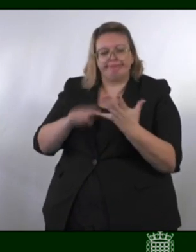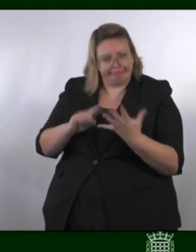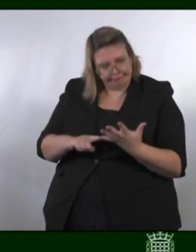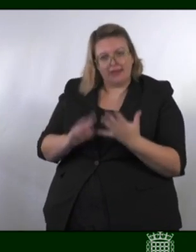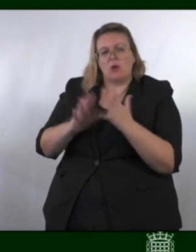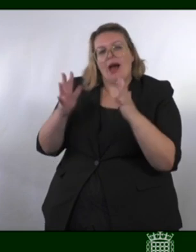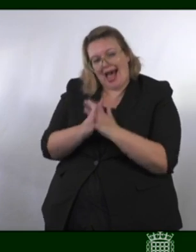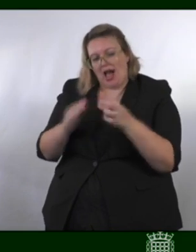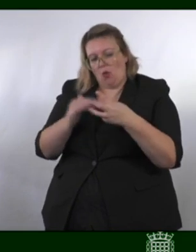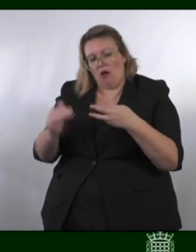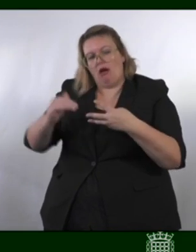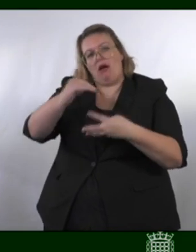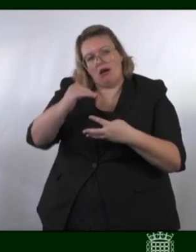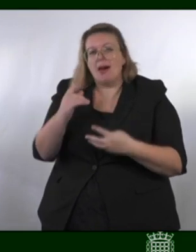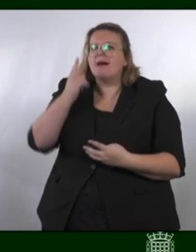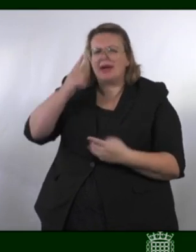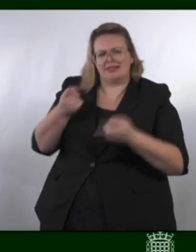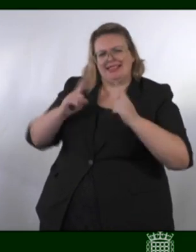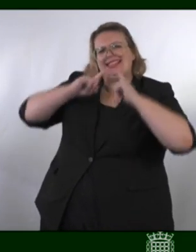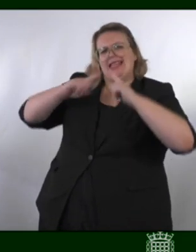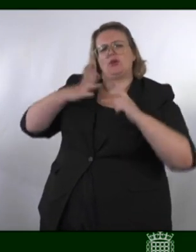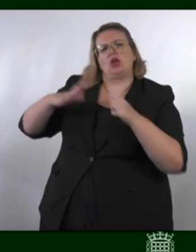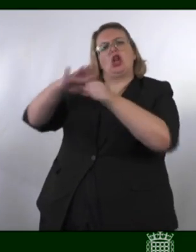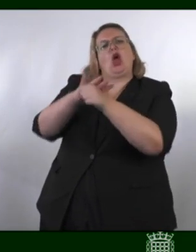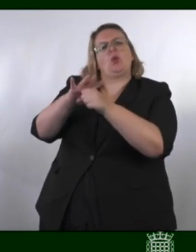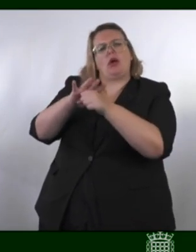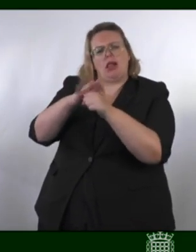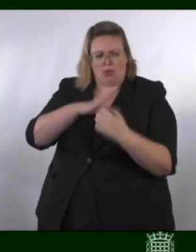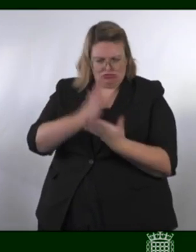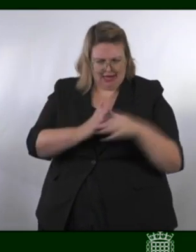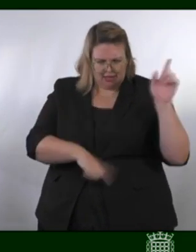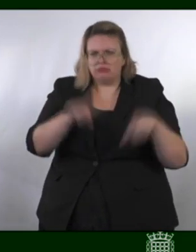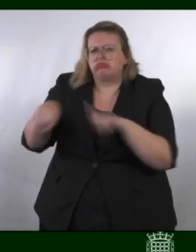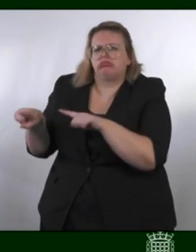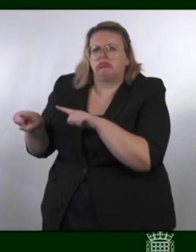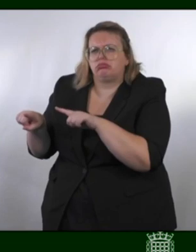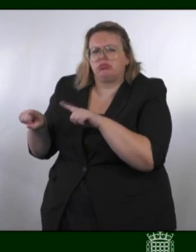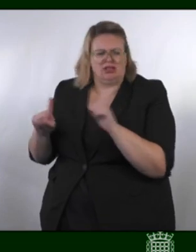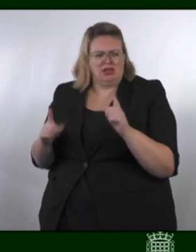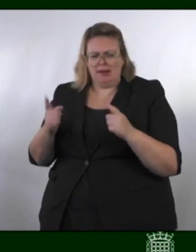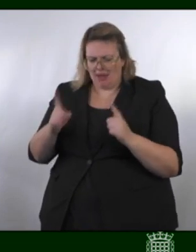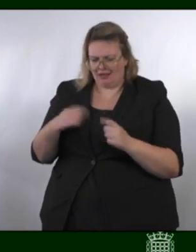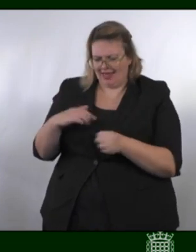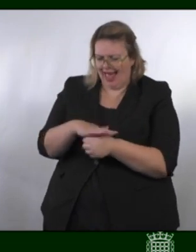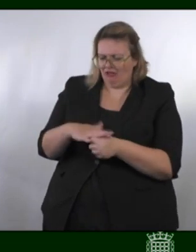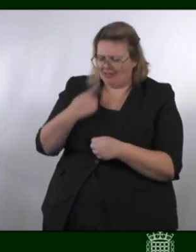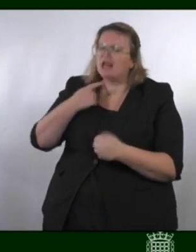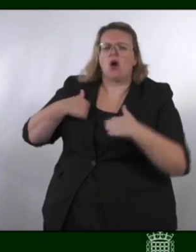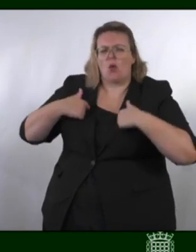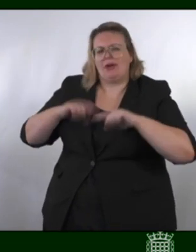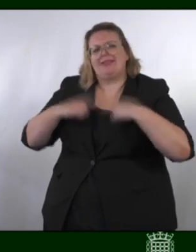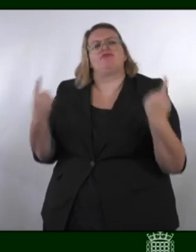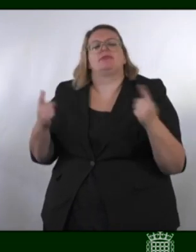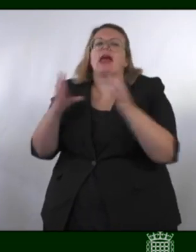want a targeted local approach because circumstances vary. Yet when an area says our circumstances are different, like